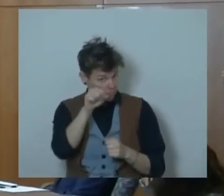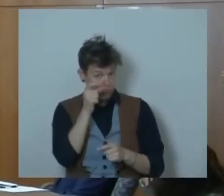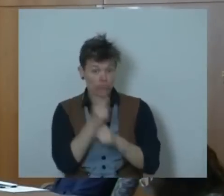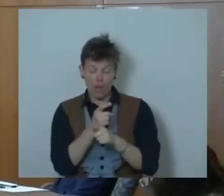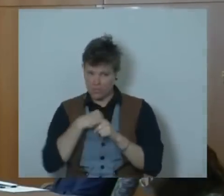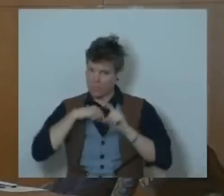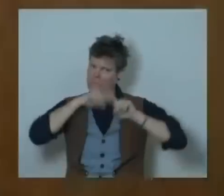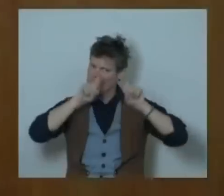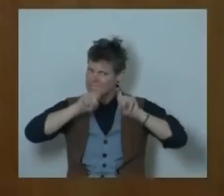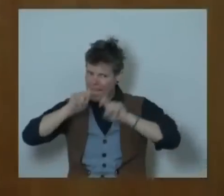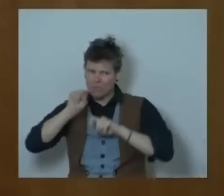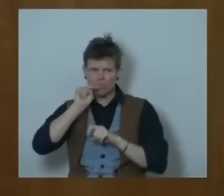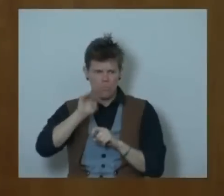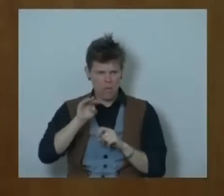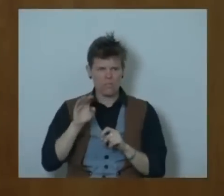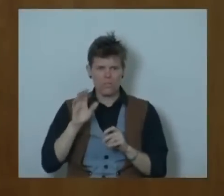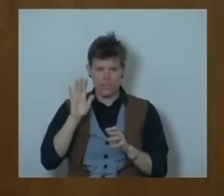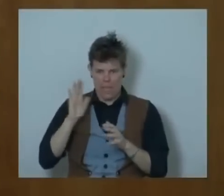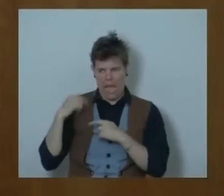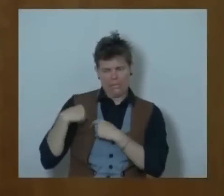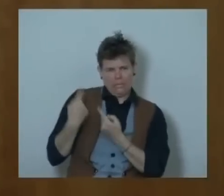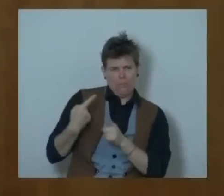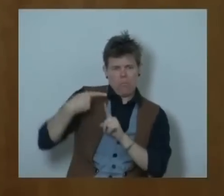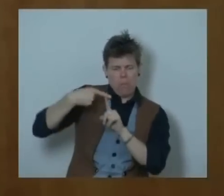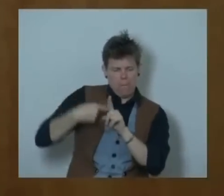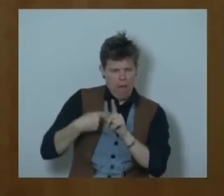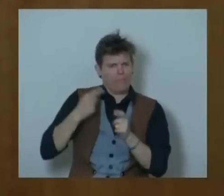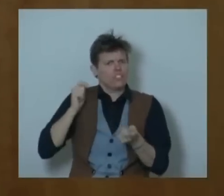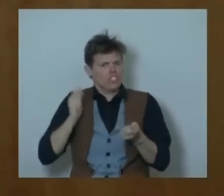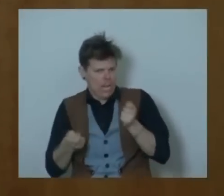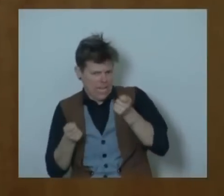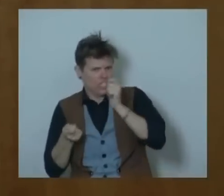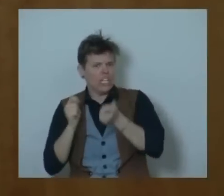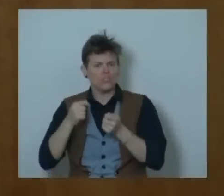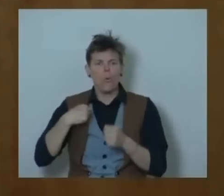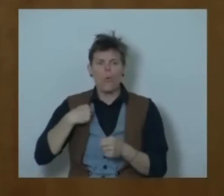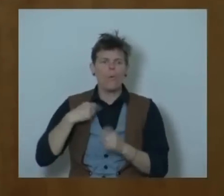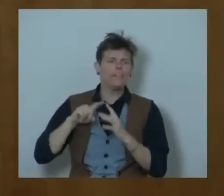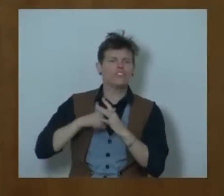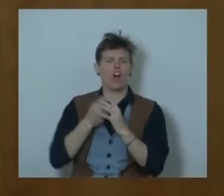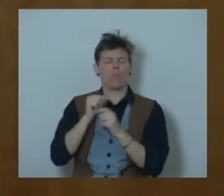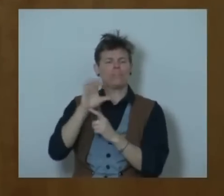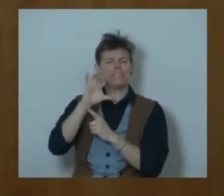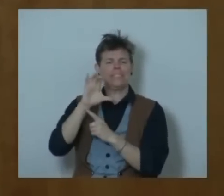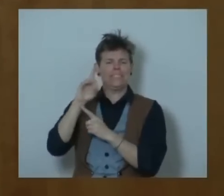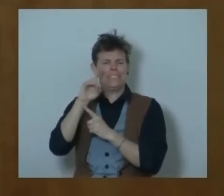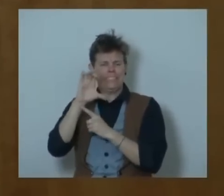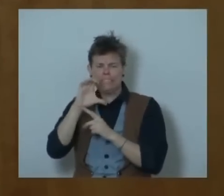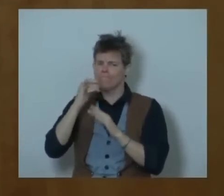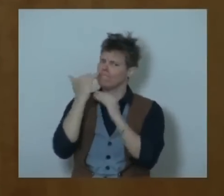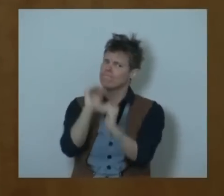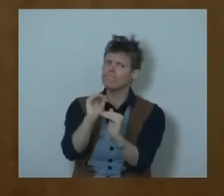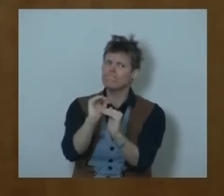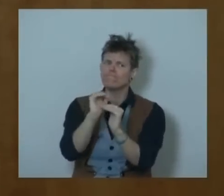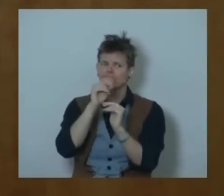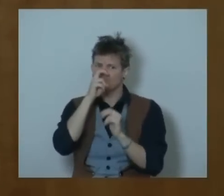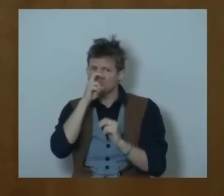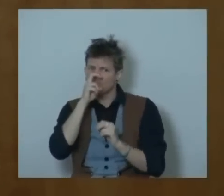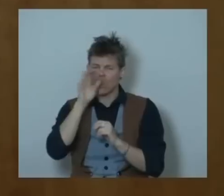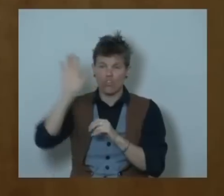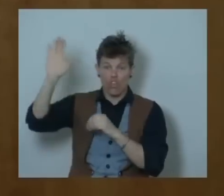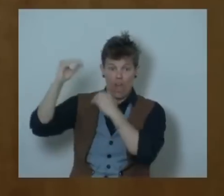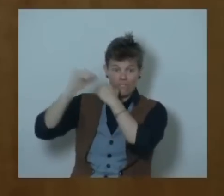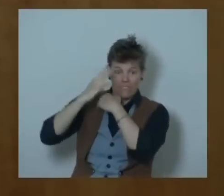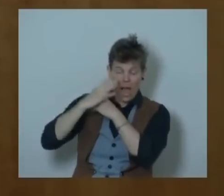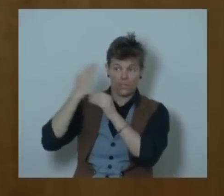a month, but I want to remind everyone that when we started, the CDC really limited, or their advice, their guidance was only